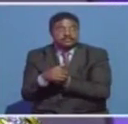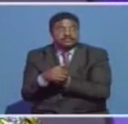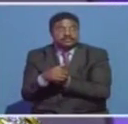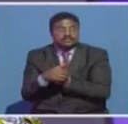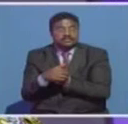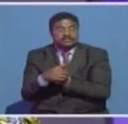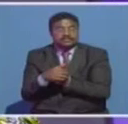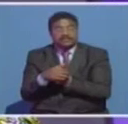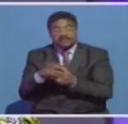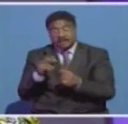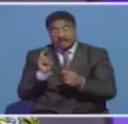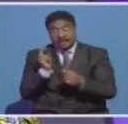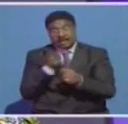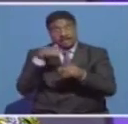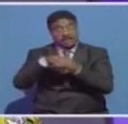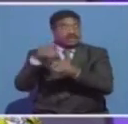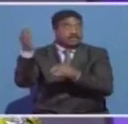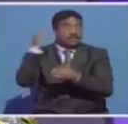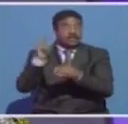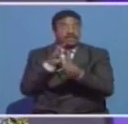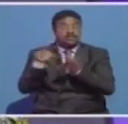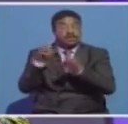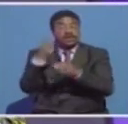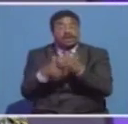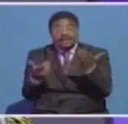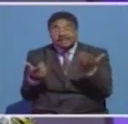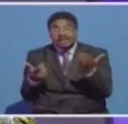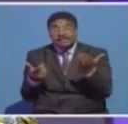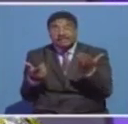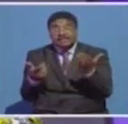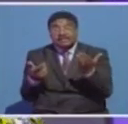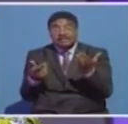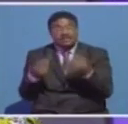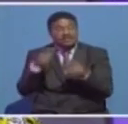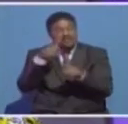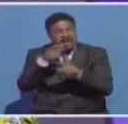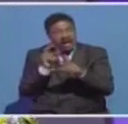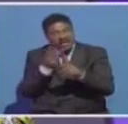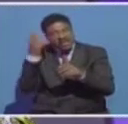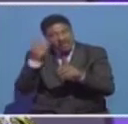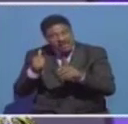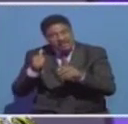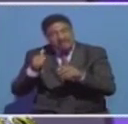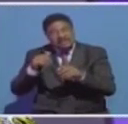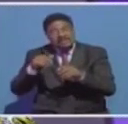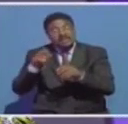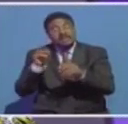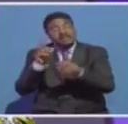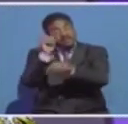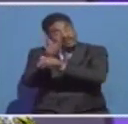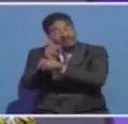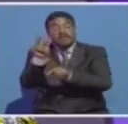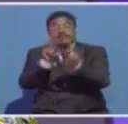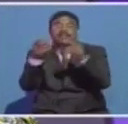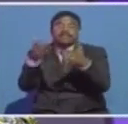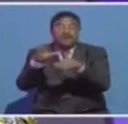what we have done in the past is that through the in-depth assessment report, we are able to warn our people and